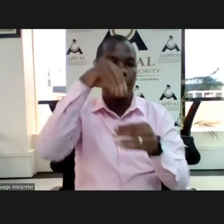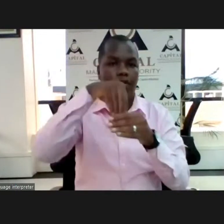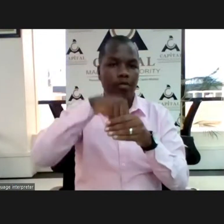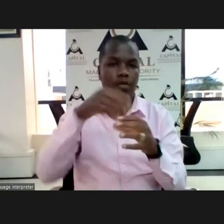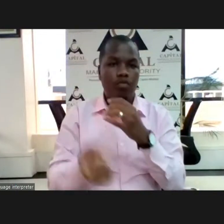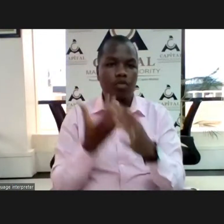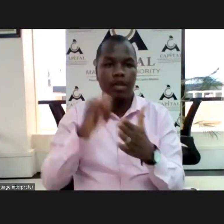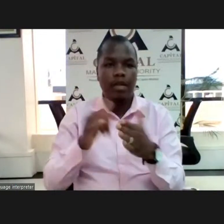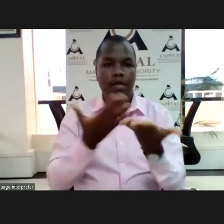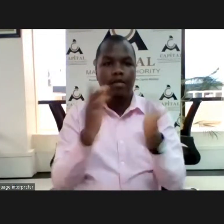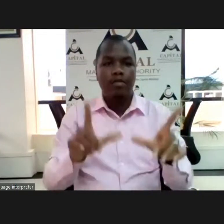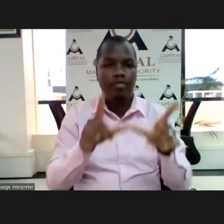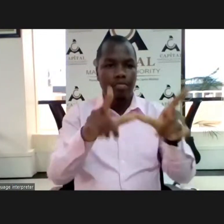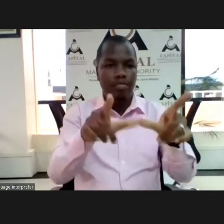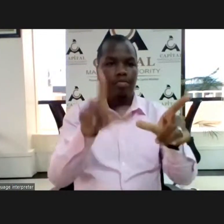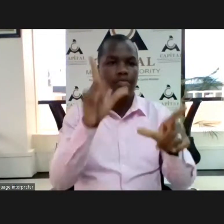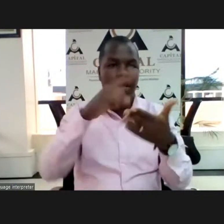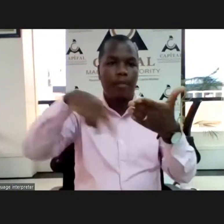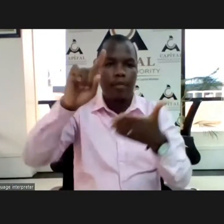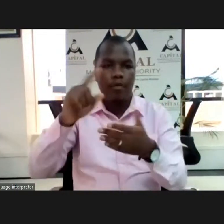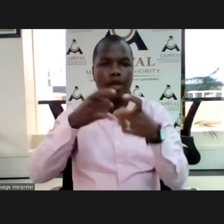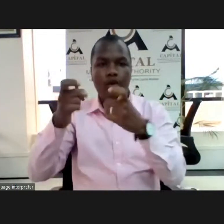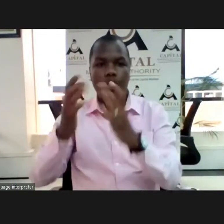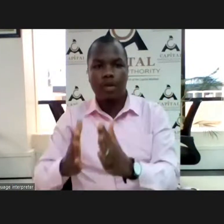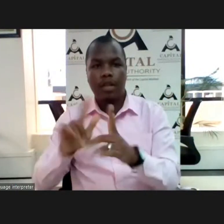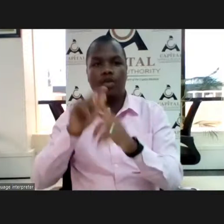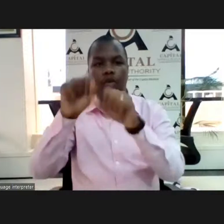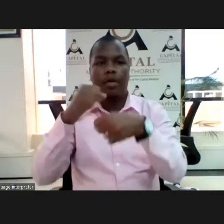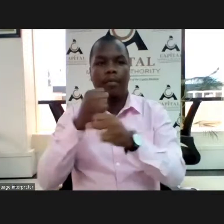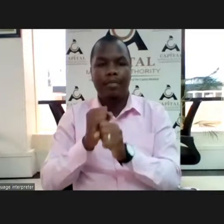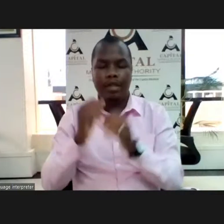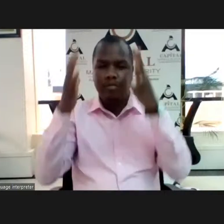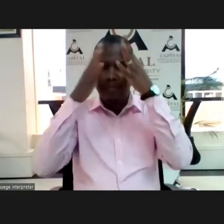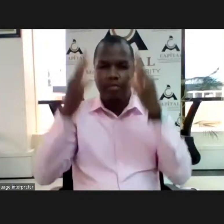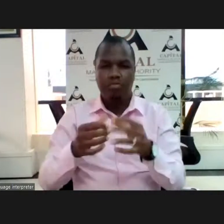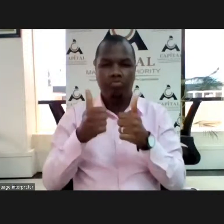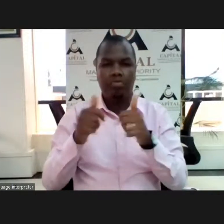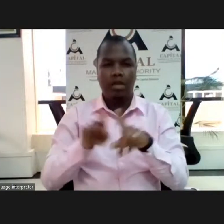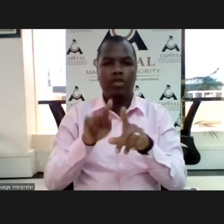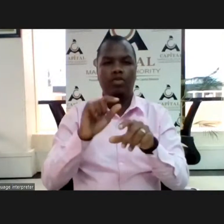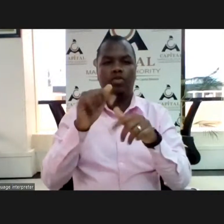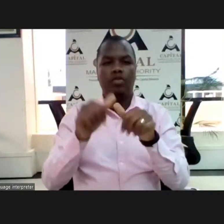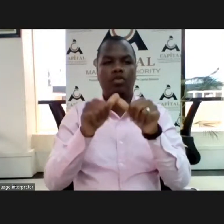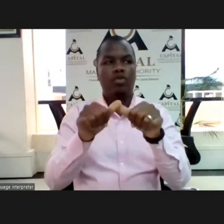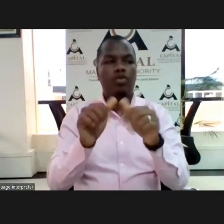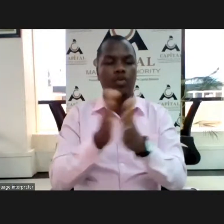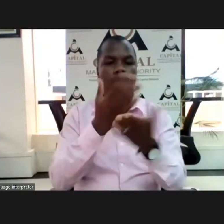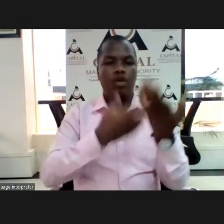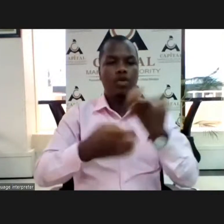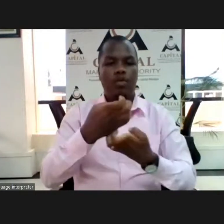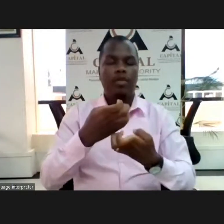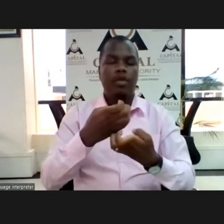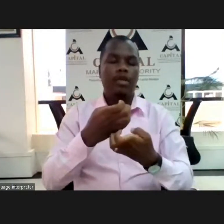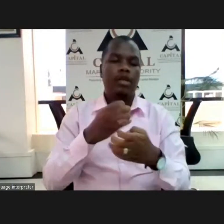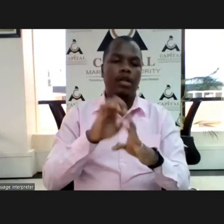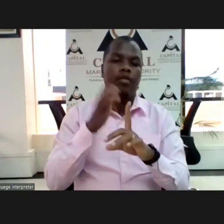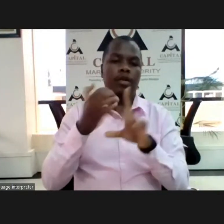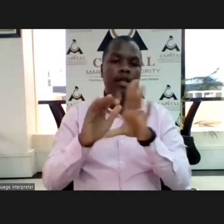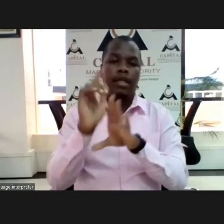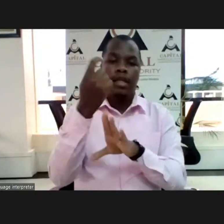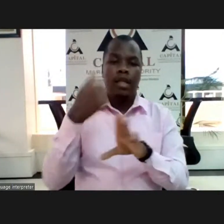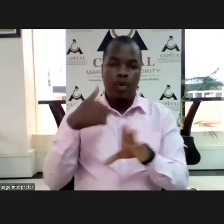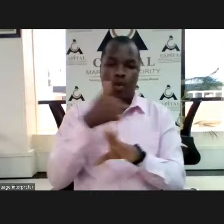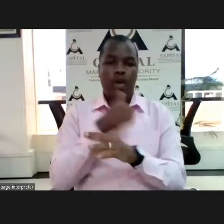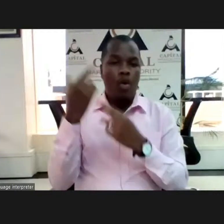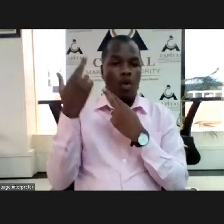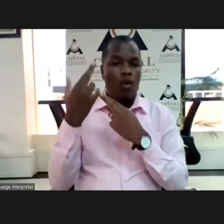that are licensed and approved by the regulator, then you're able to make informed decisions as you continue. The economic environment in Kenya, we hope